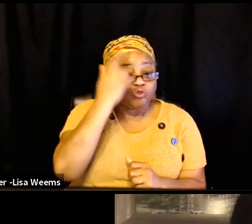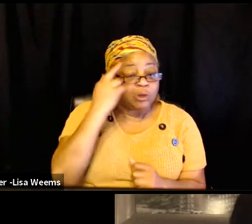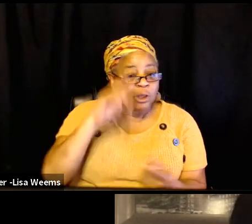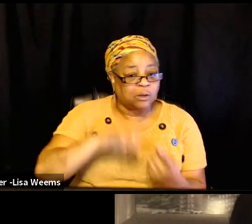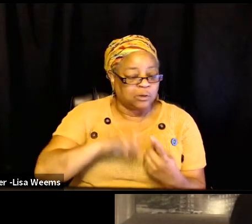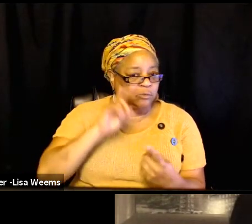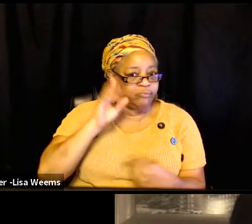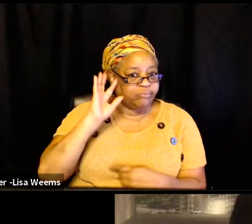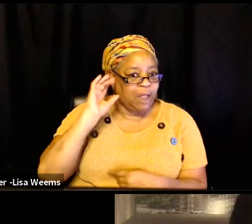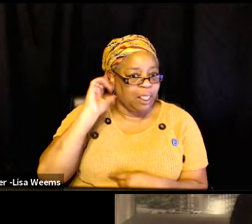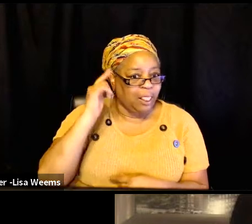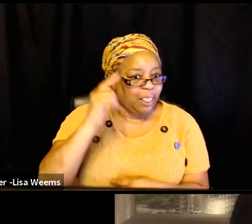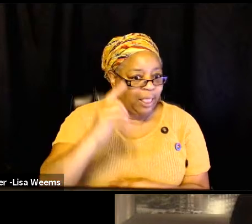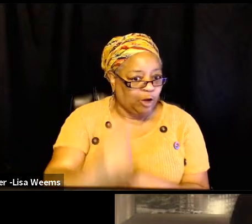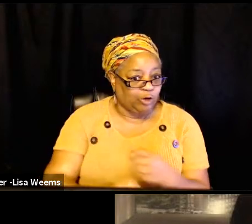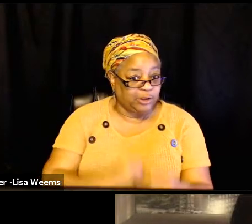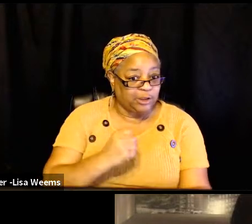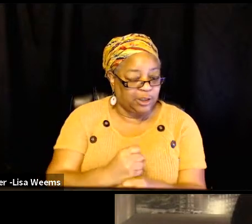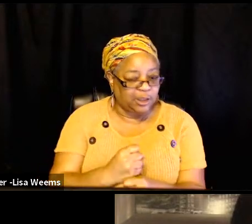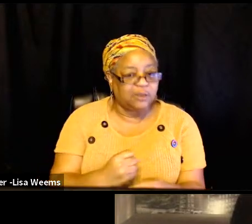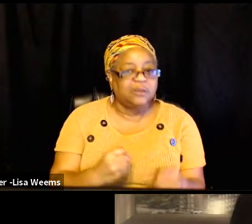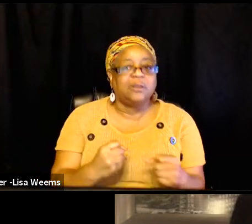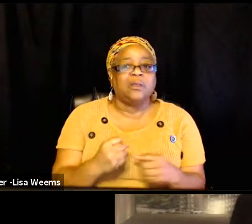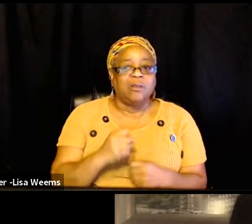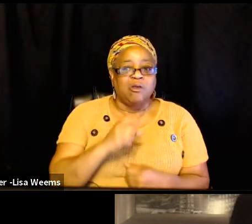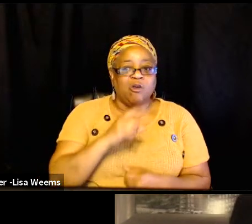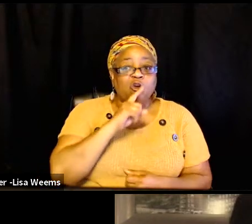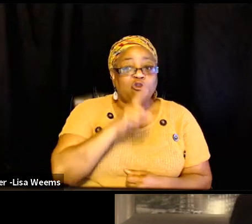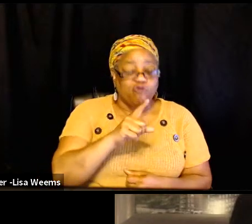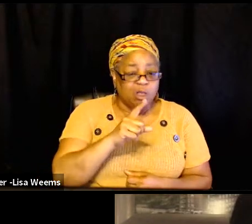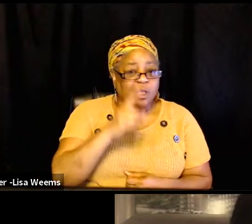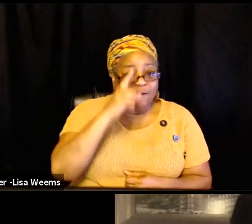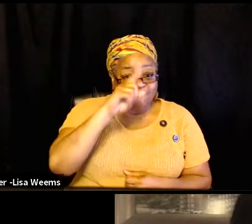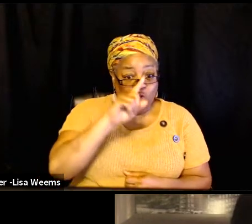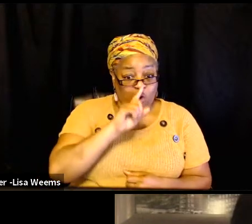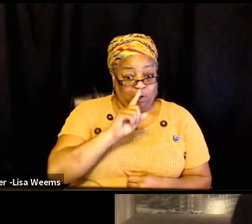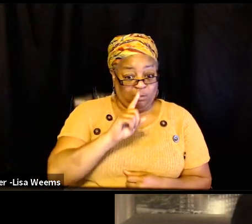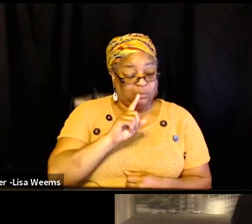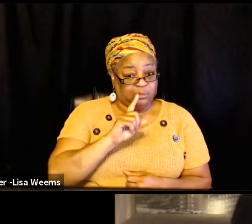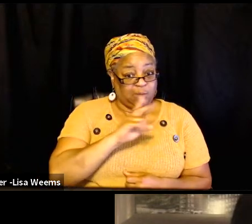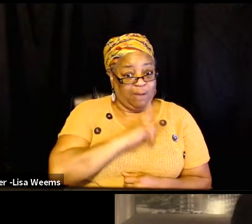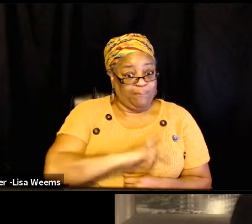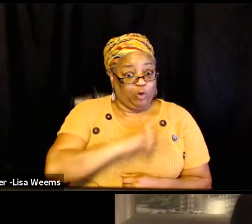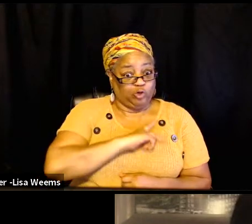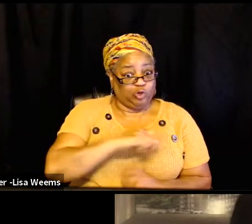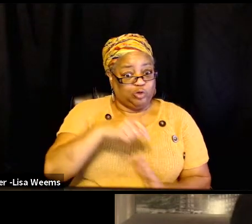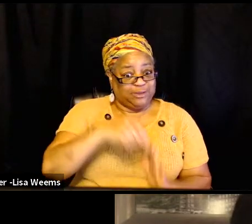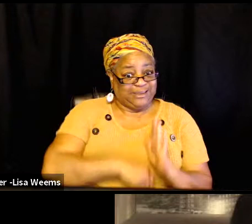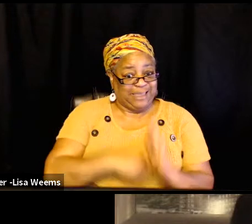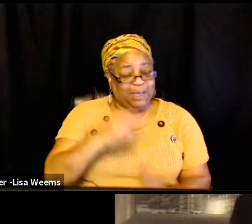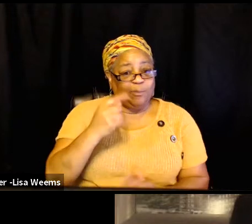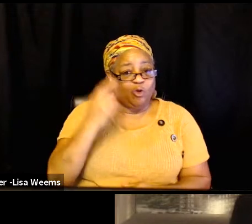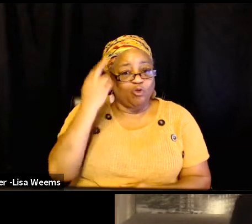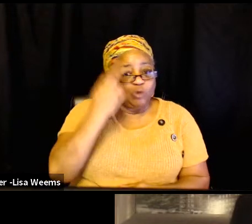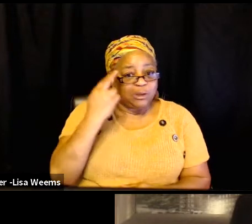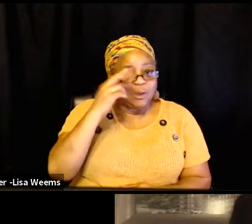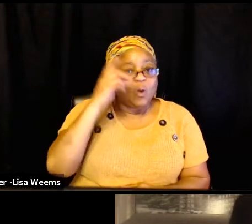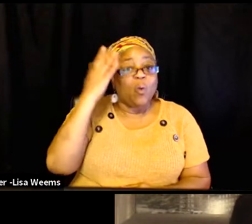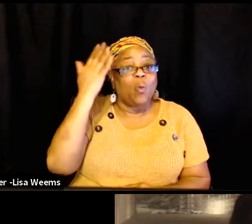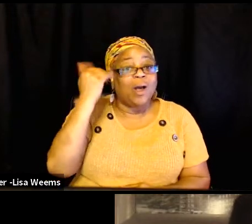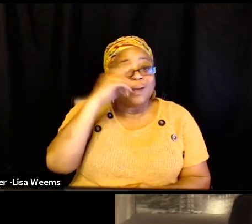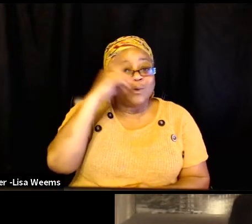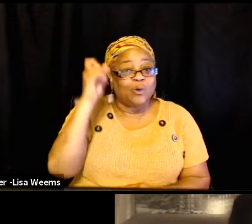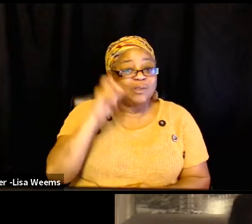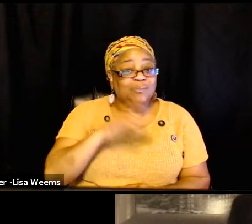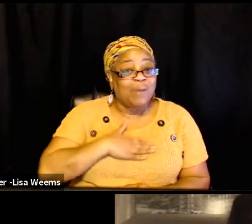later, you know? And it actually was for a very, very deep personal reason. And it was because my brother and my father had died, you know?